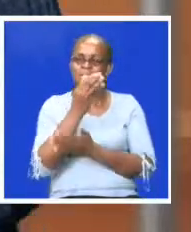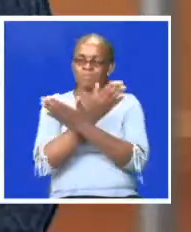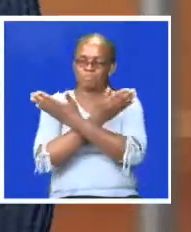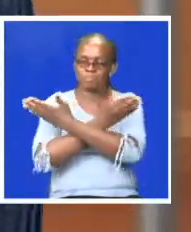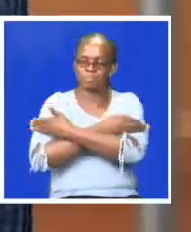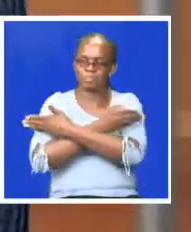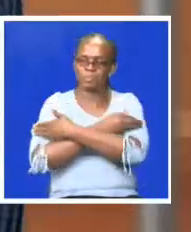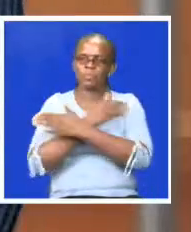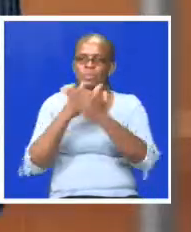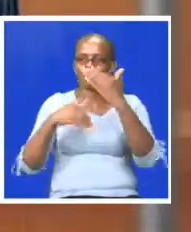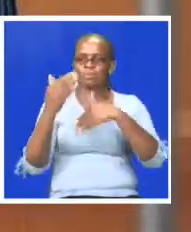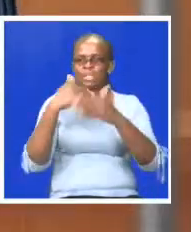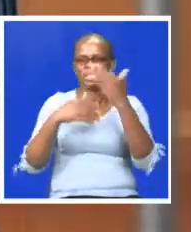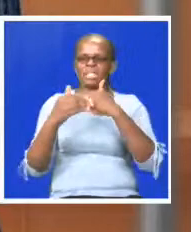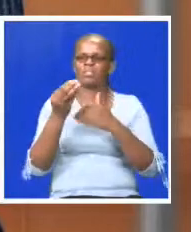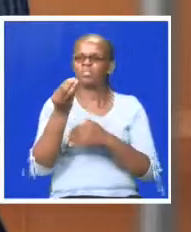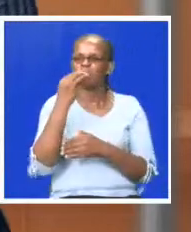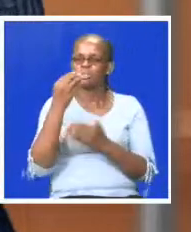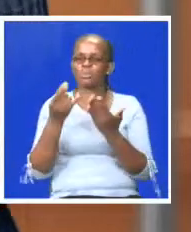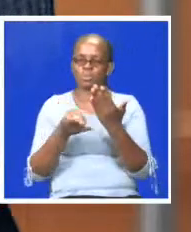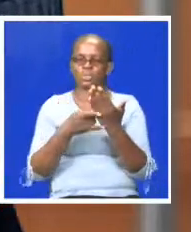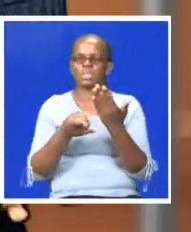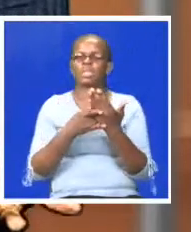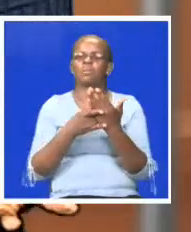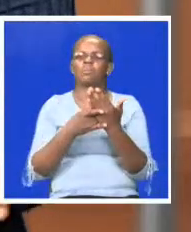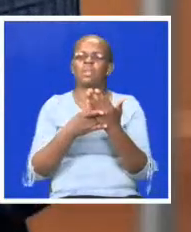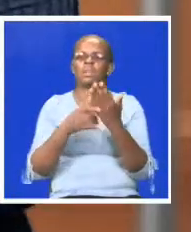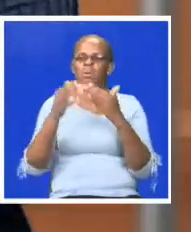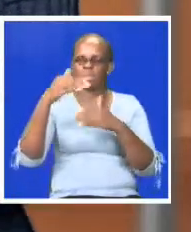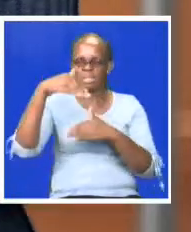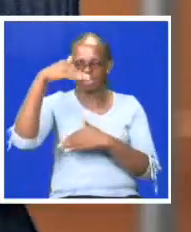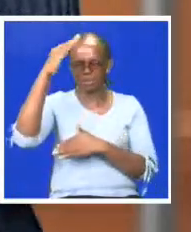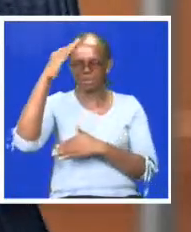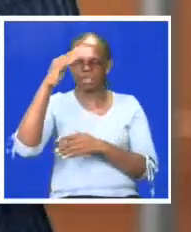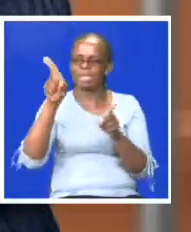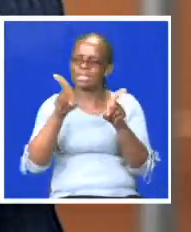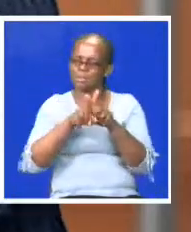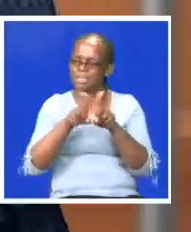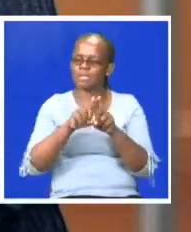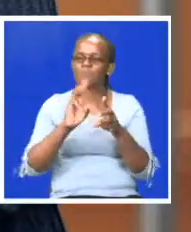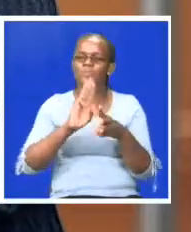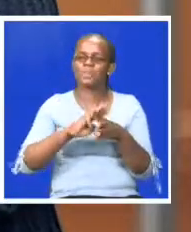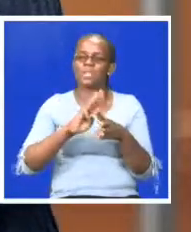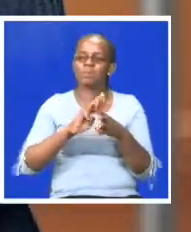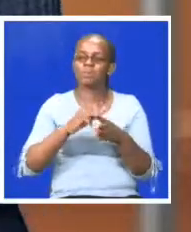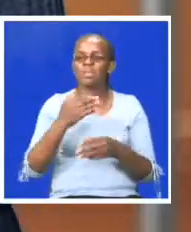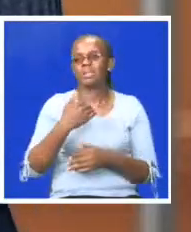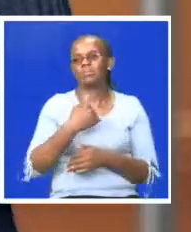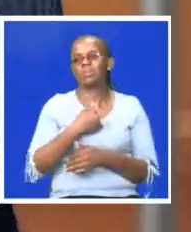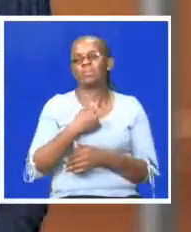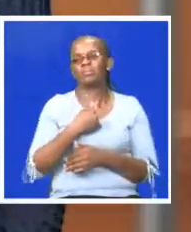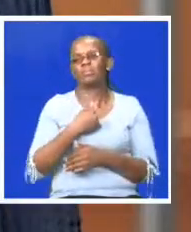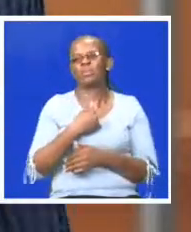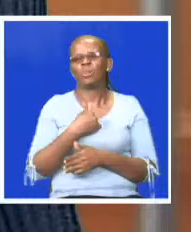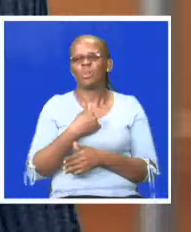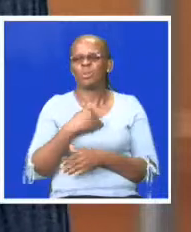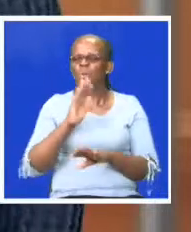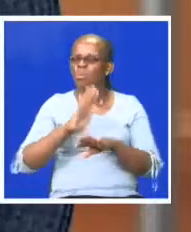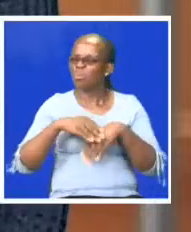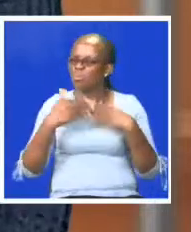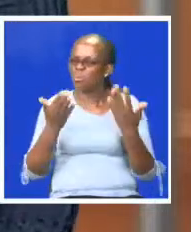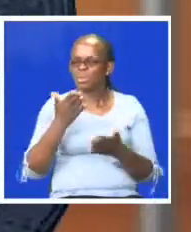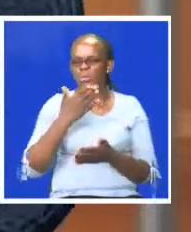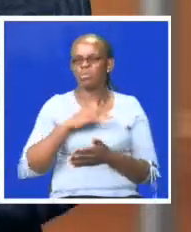are not going to grow. You're not going to grow and be big like mommy. So you always be small, Do you like to be small